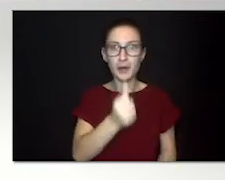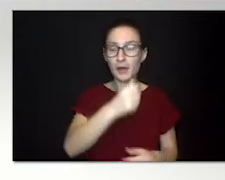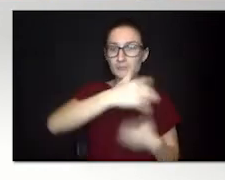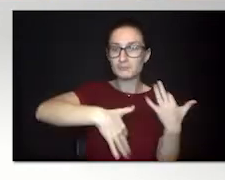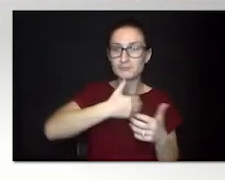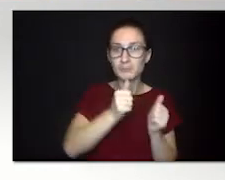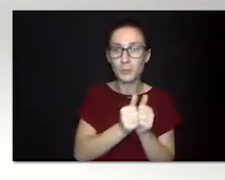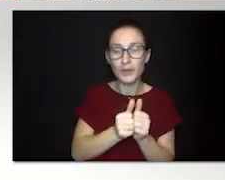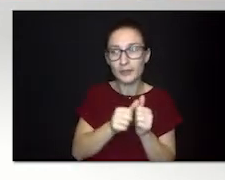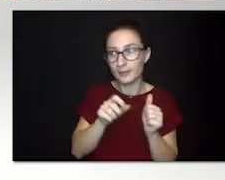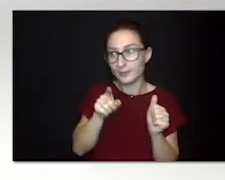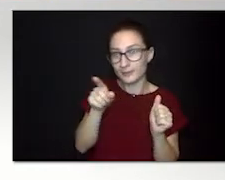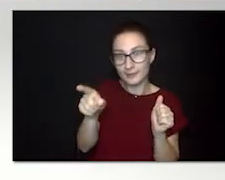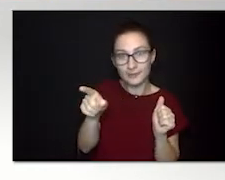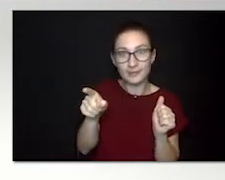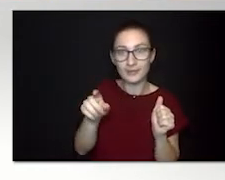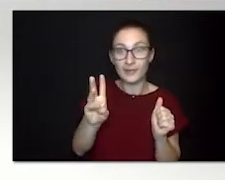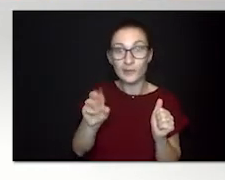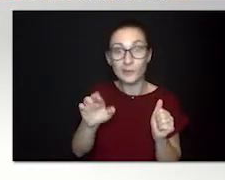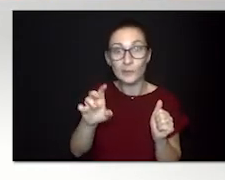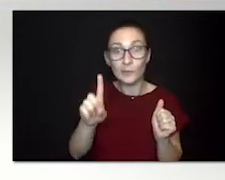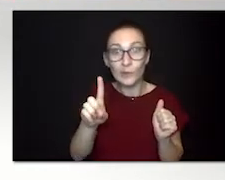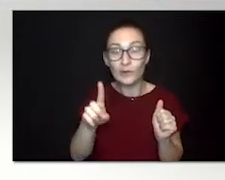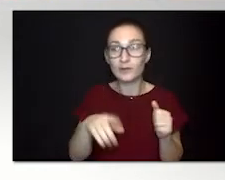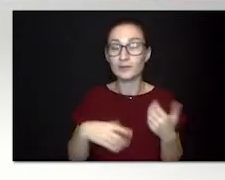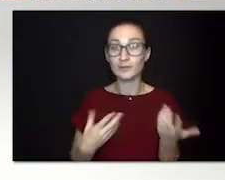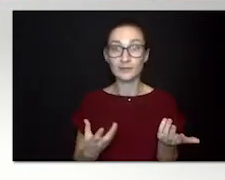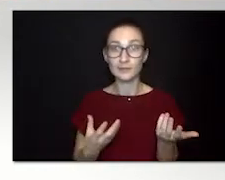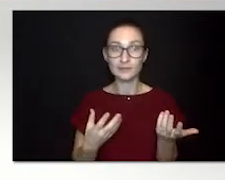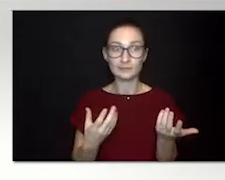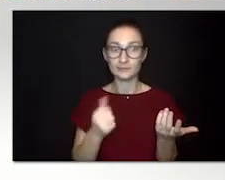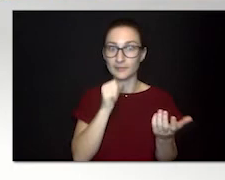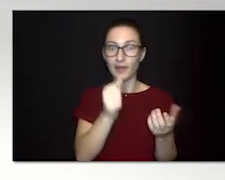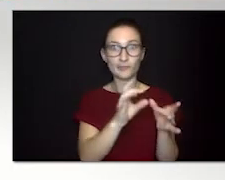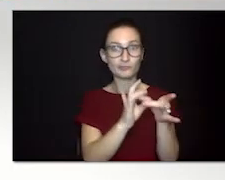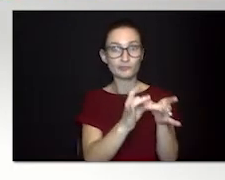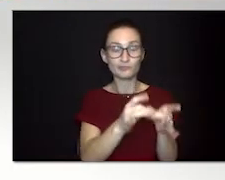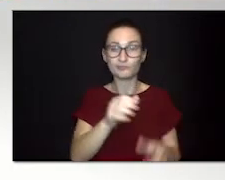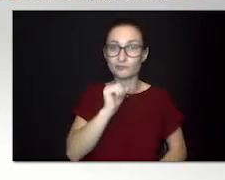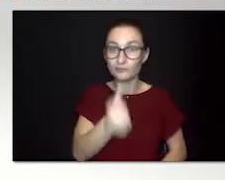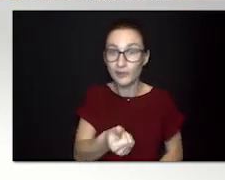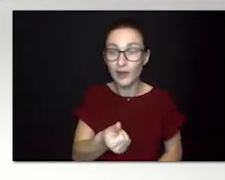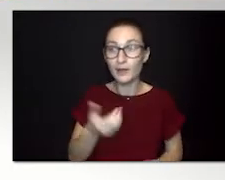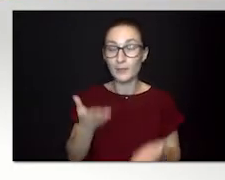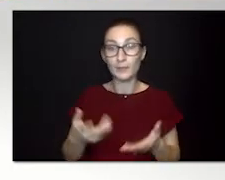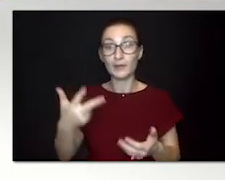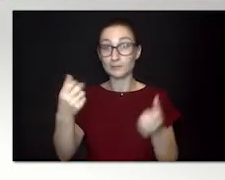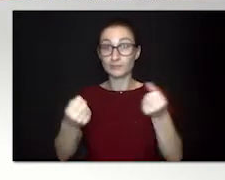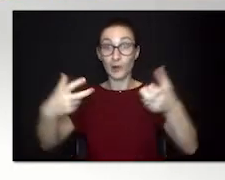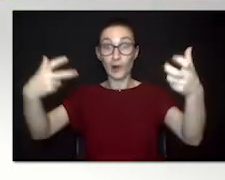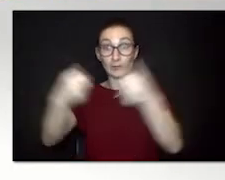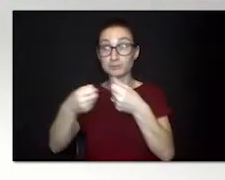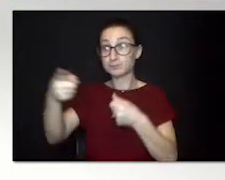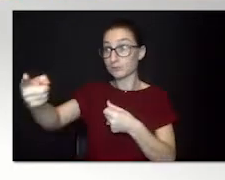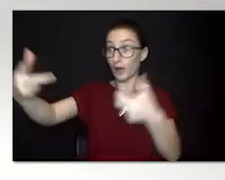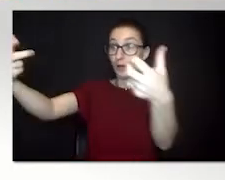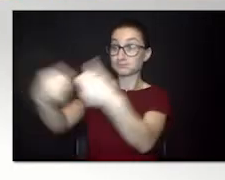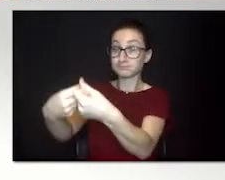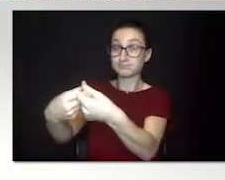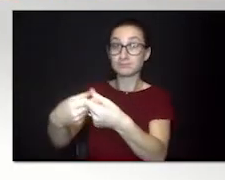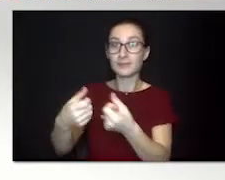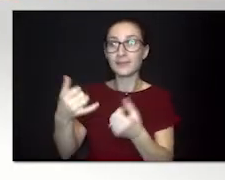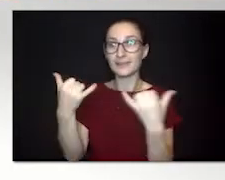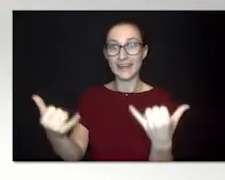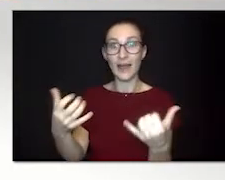been in the ward's life, has never seen the ward, all of a sudden though the ward was in a car accident and now is worth $5 million, and they have come